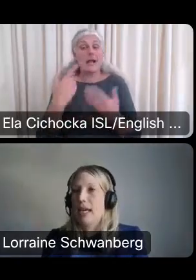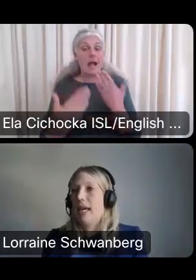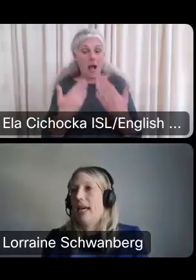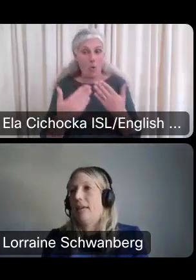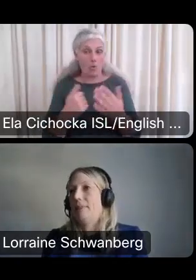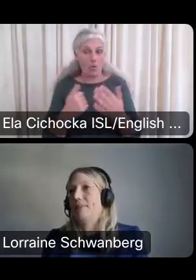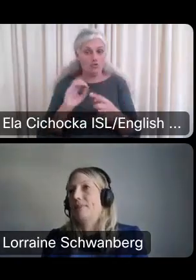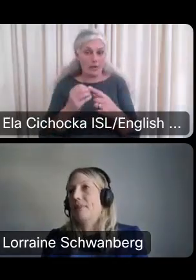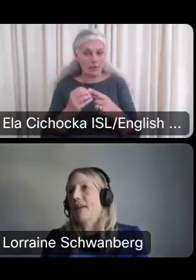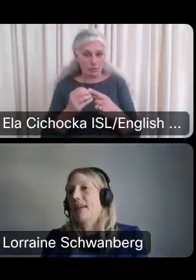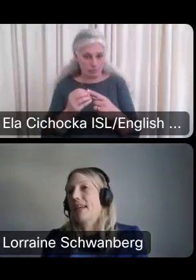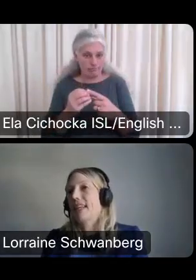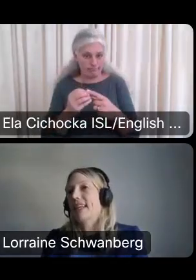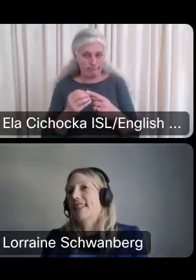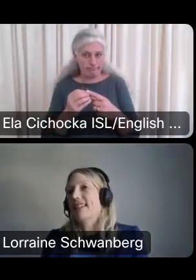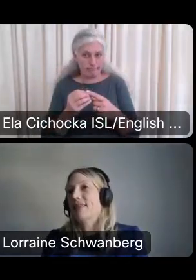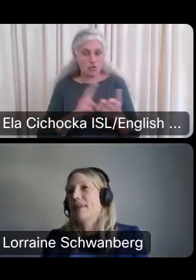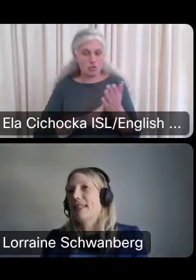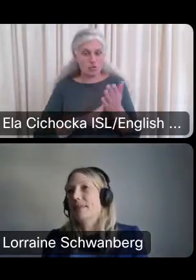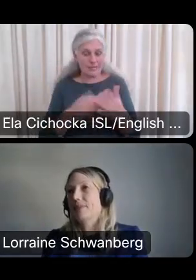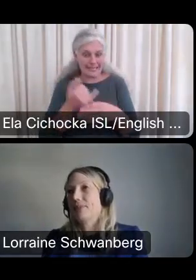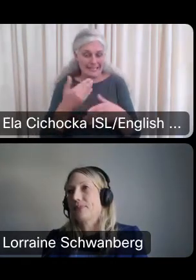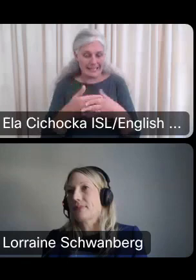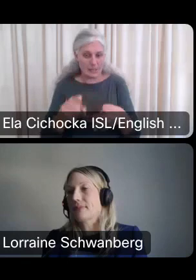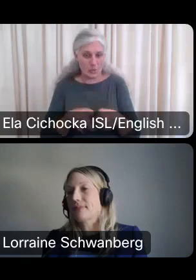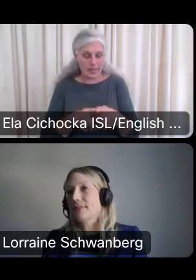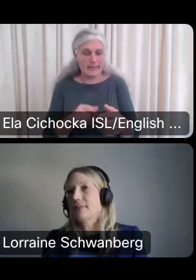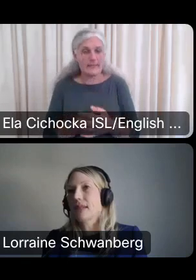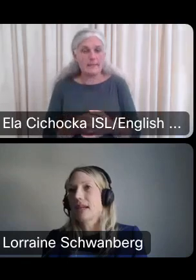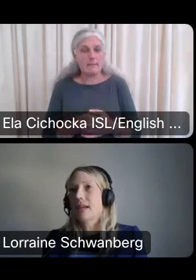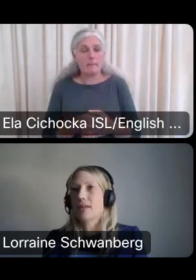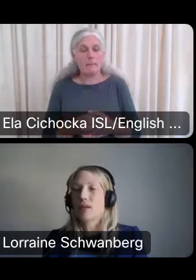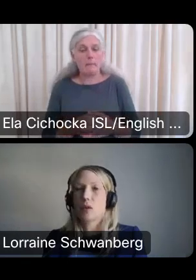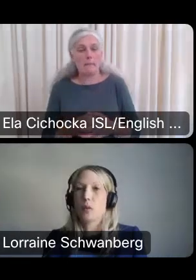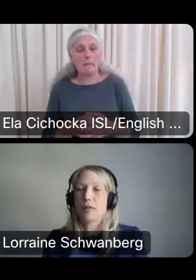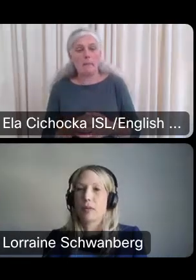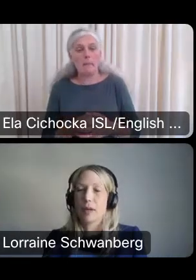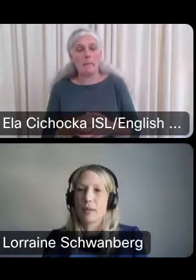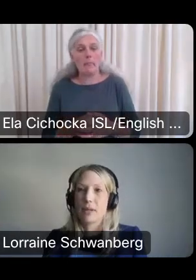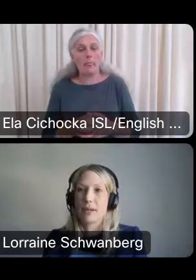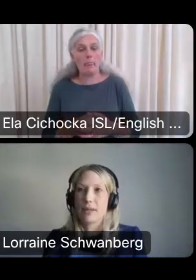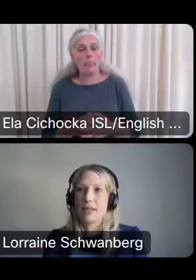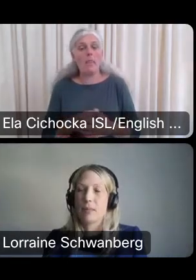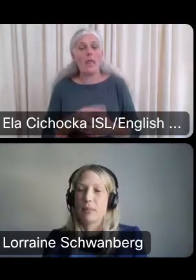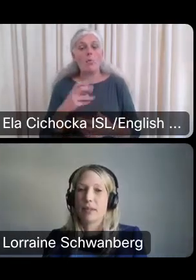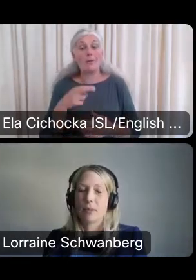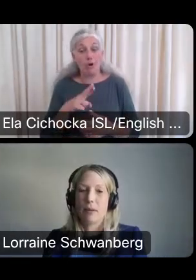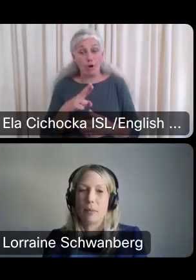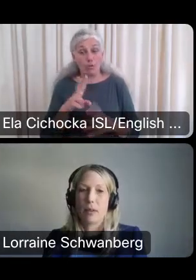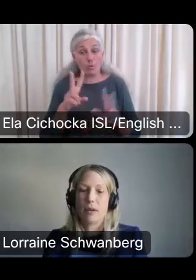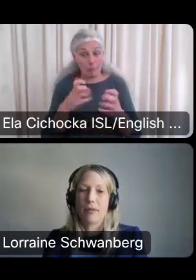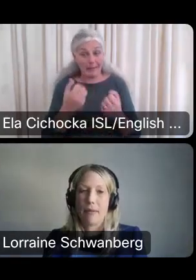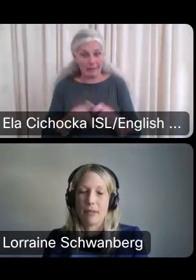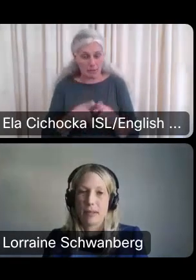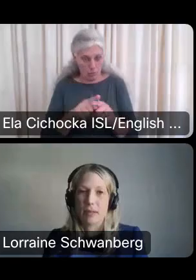internally. Next slide, please. As you know, we've had webinars on this topic as well. We put a